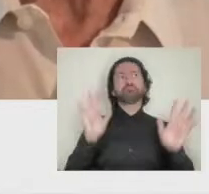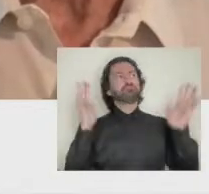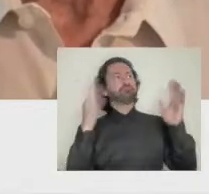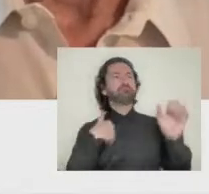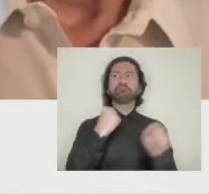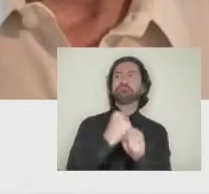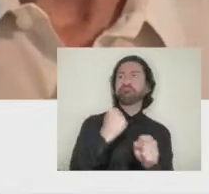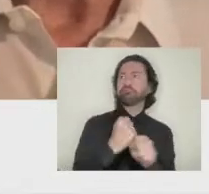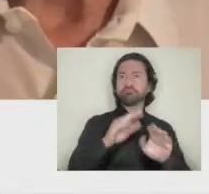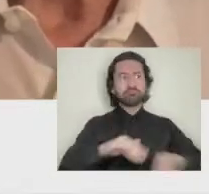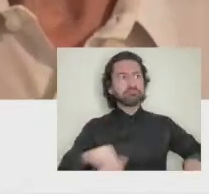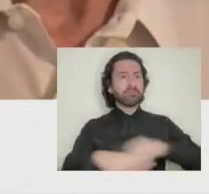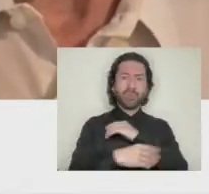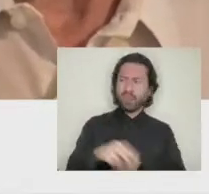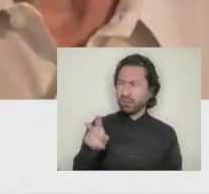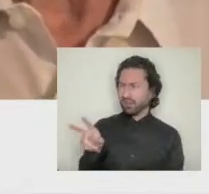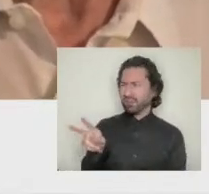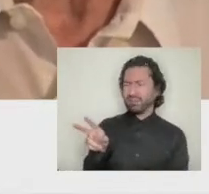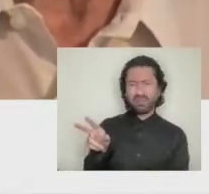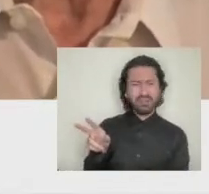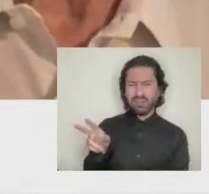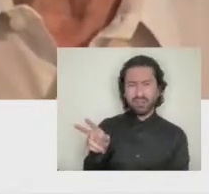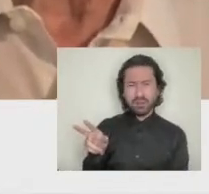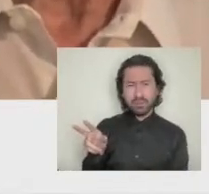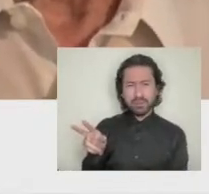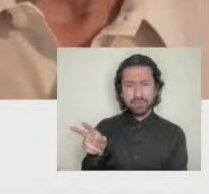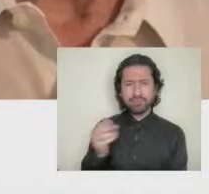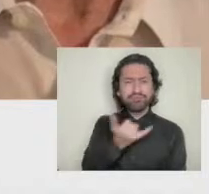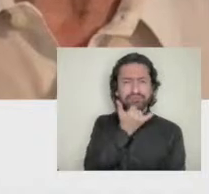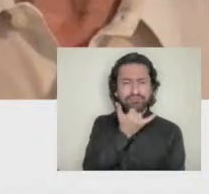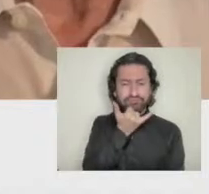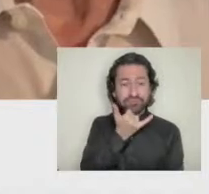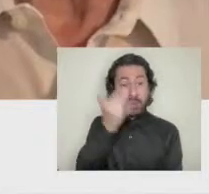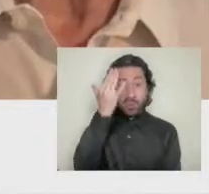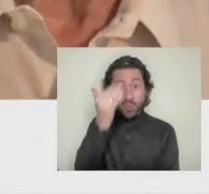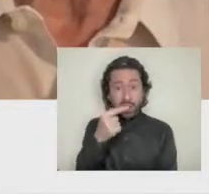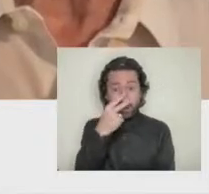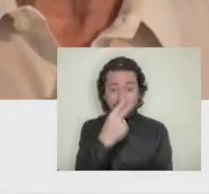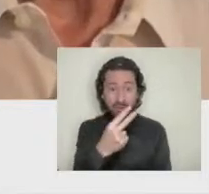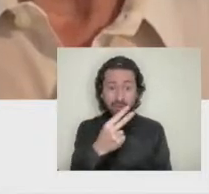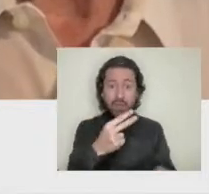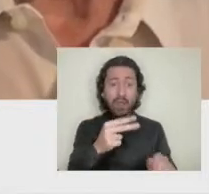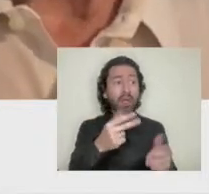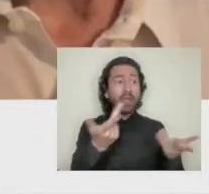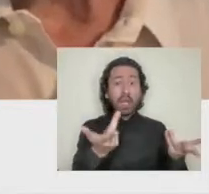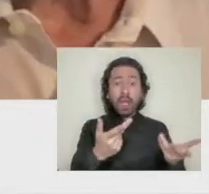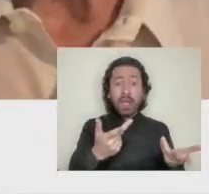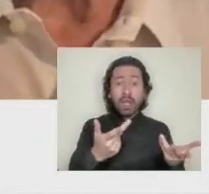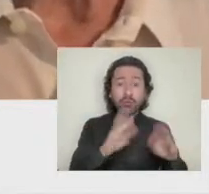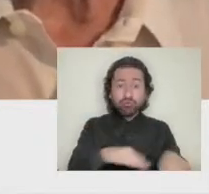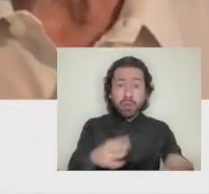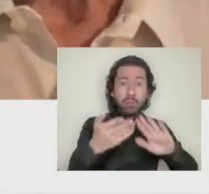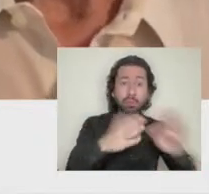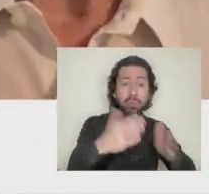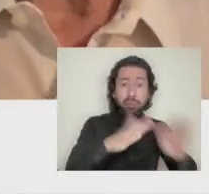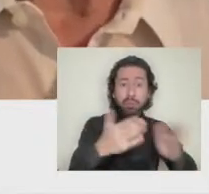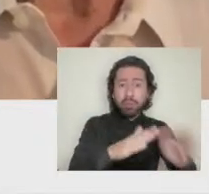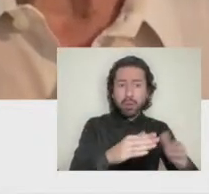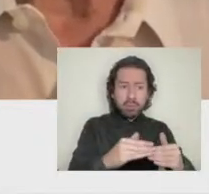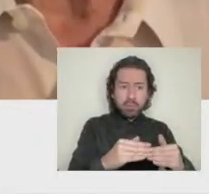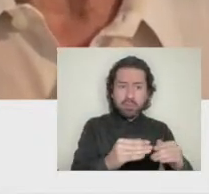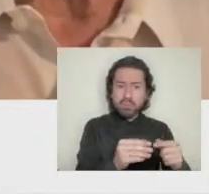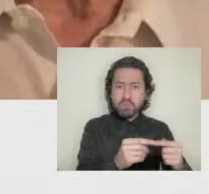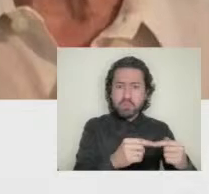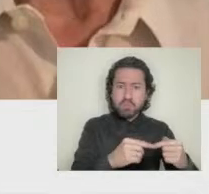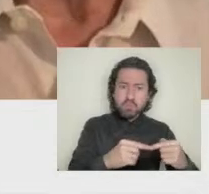wrong. We've had the steepest increase of 39 countries in relative poverty. If you look at